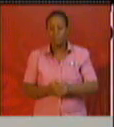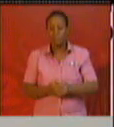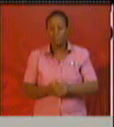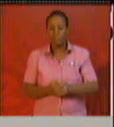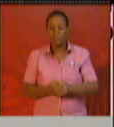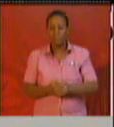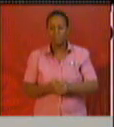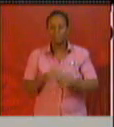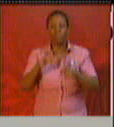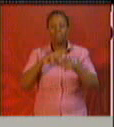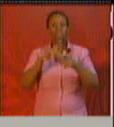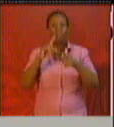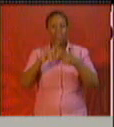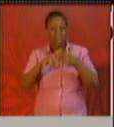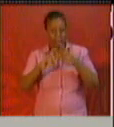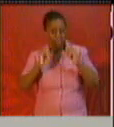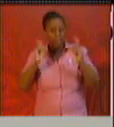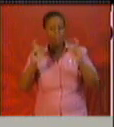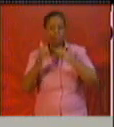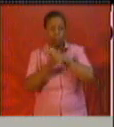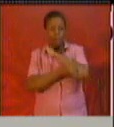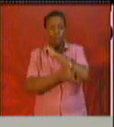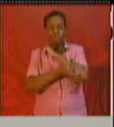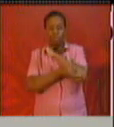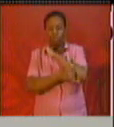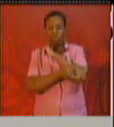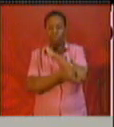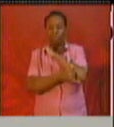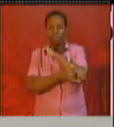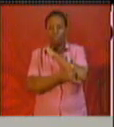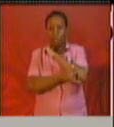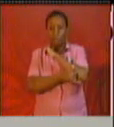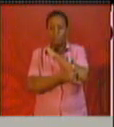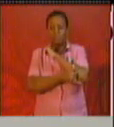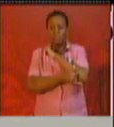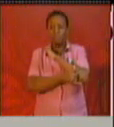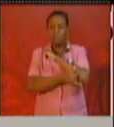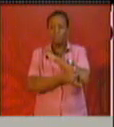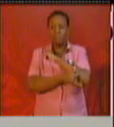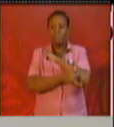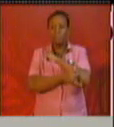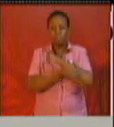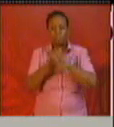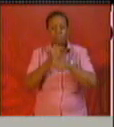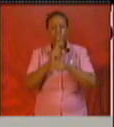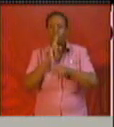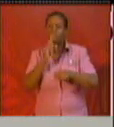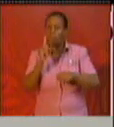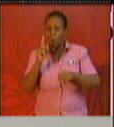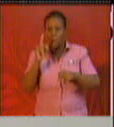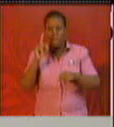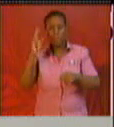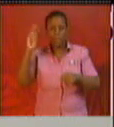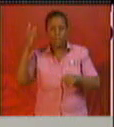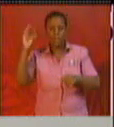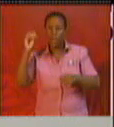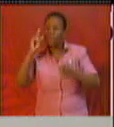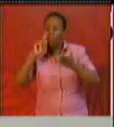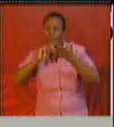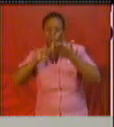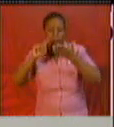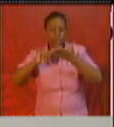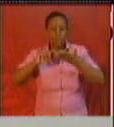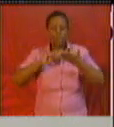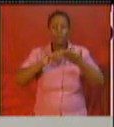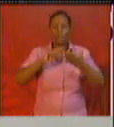assurance that the relevant checks and balances have been in place. It's documented that in your